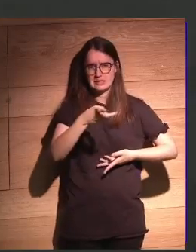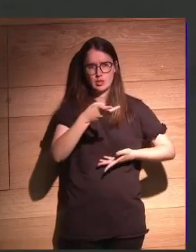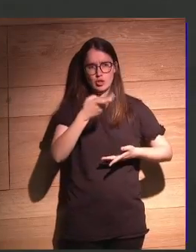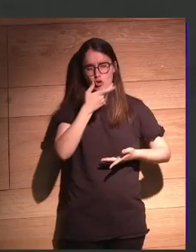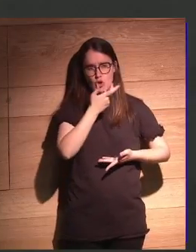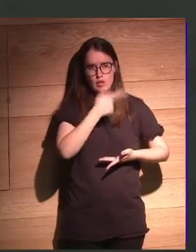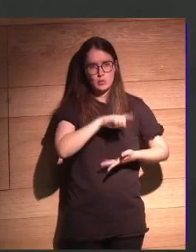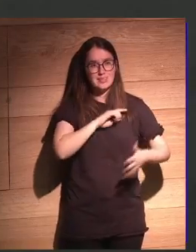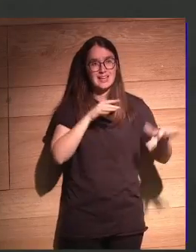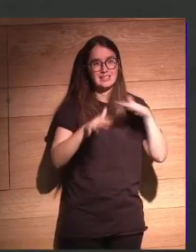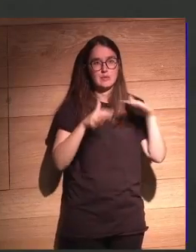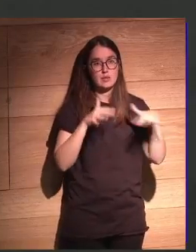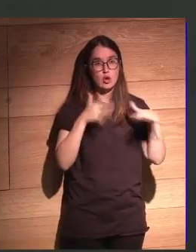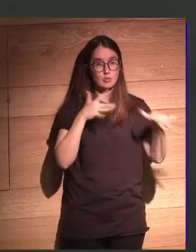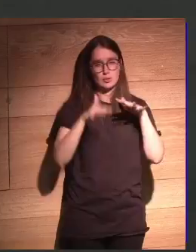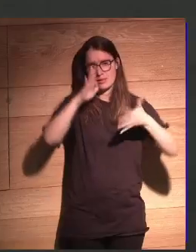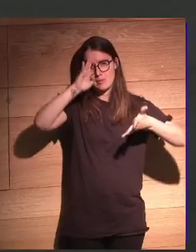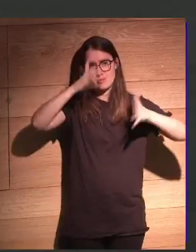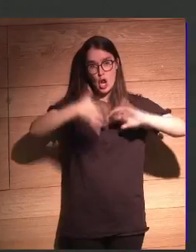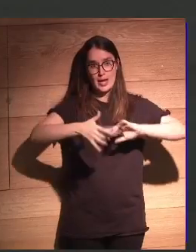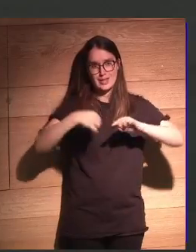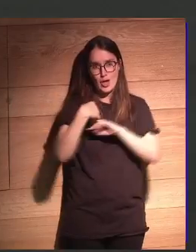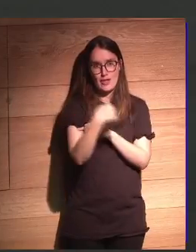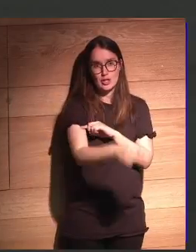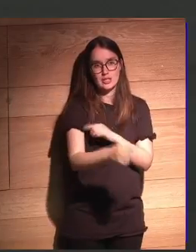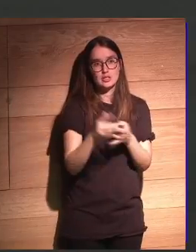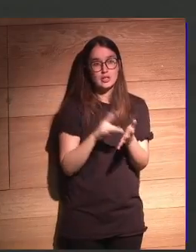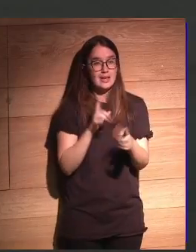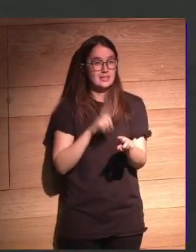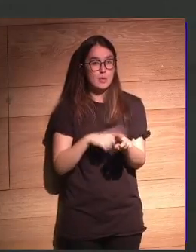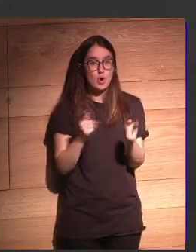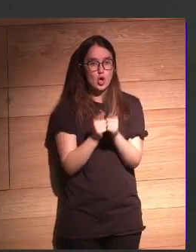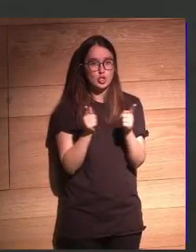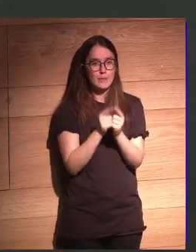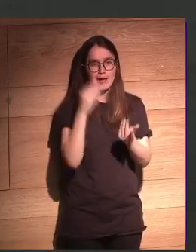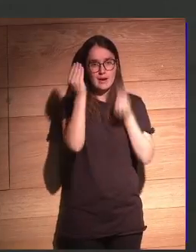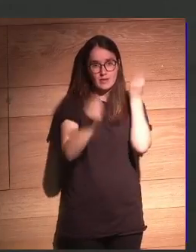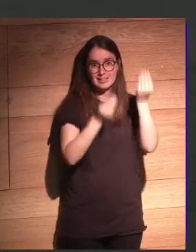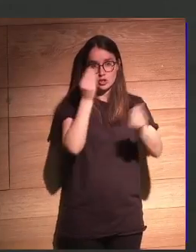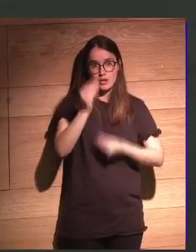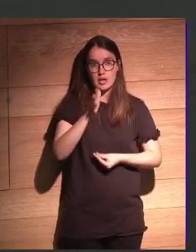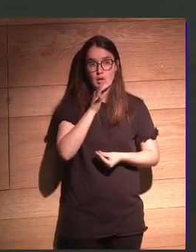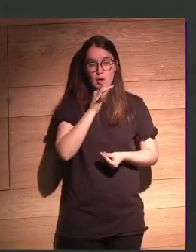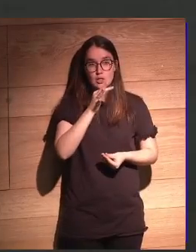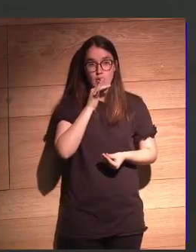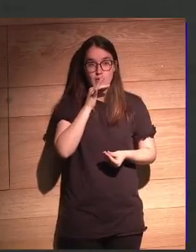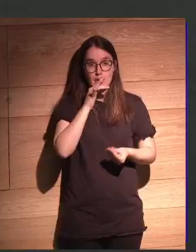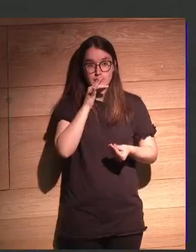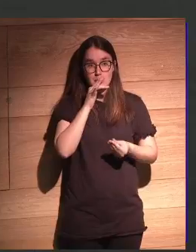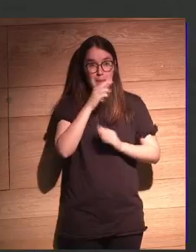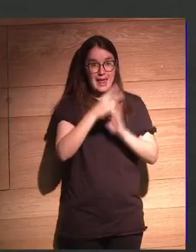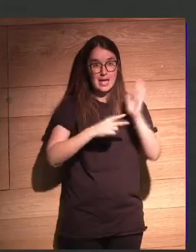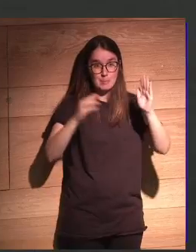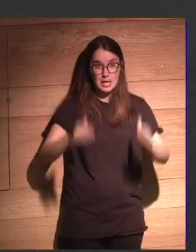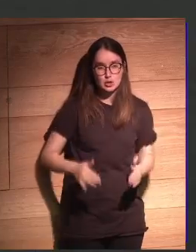into the bank branches, we do scratches to people, and this is a very crazy action, and we have very